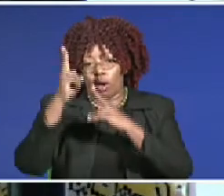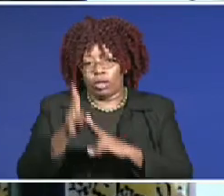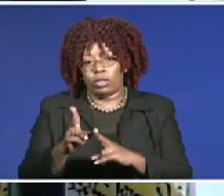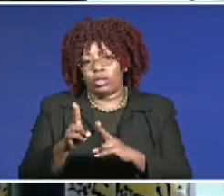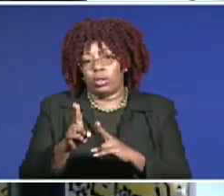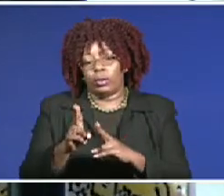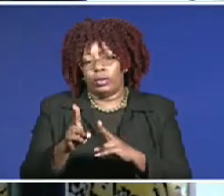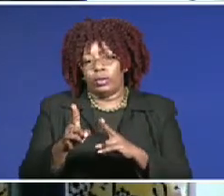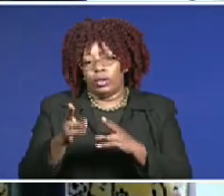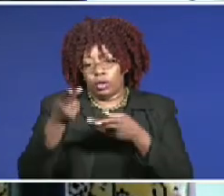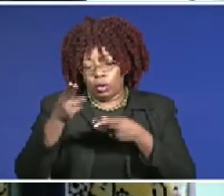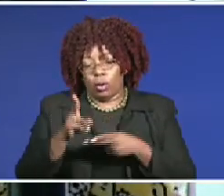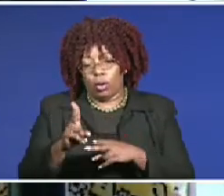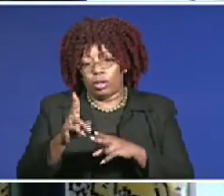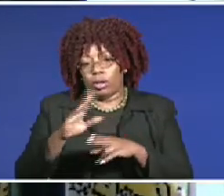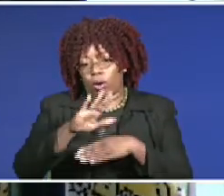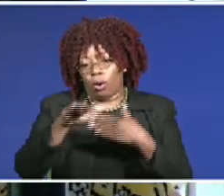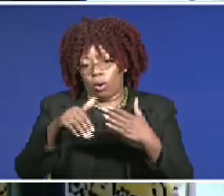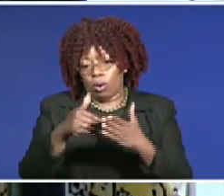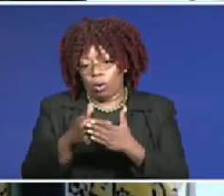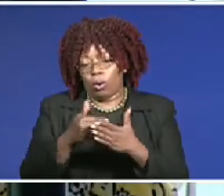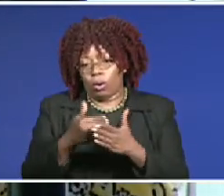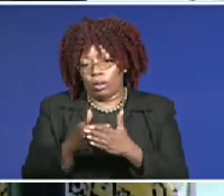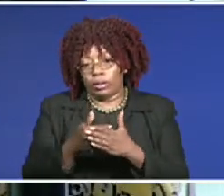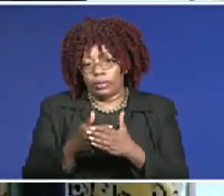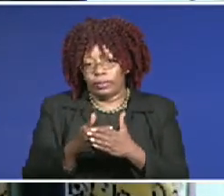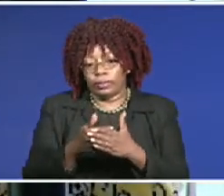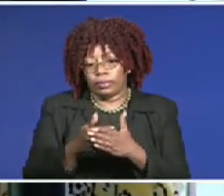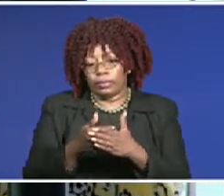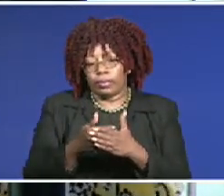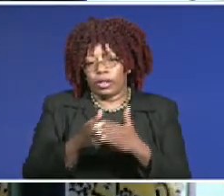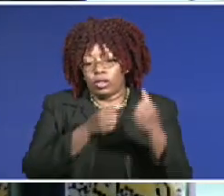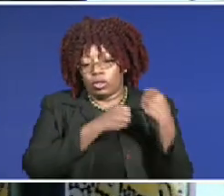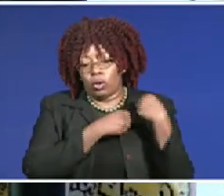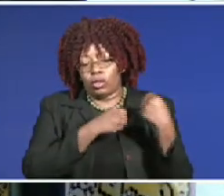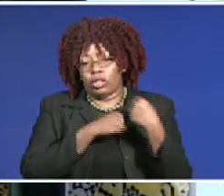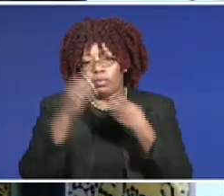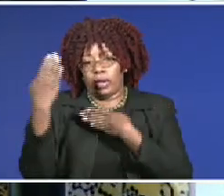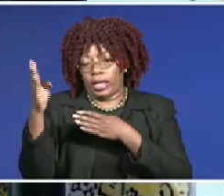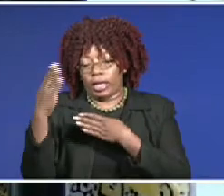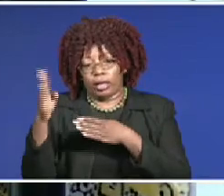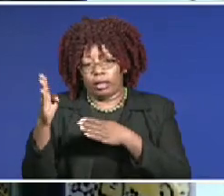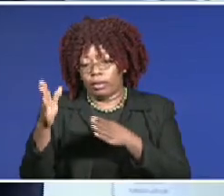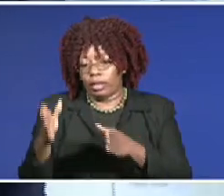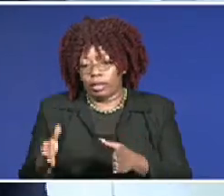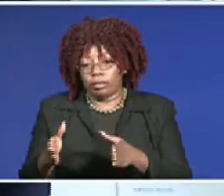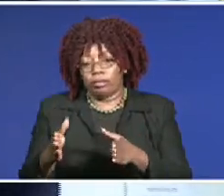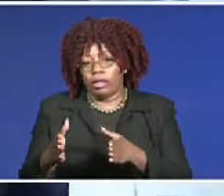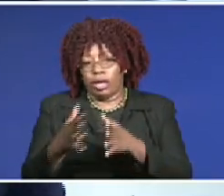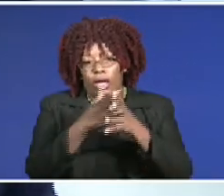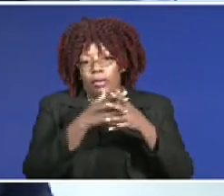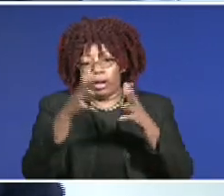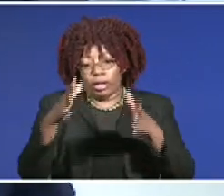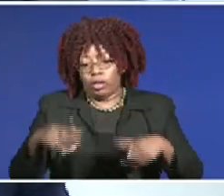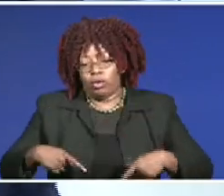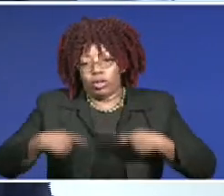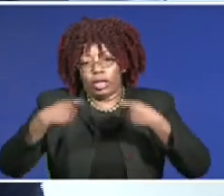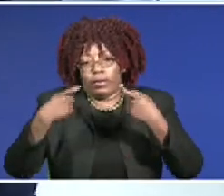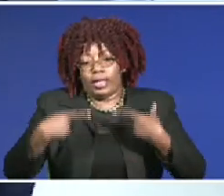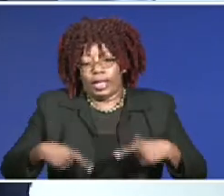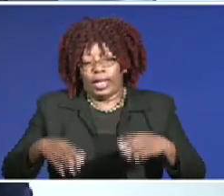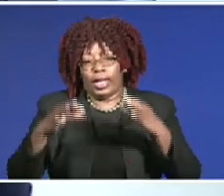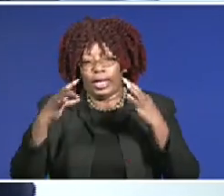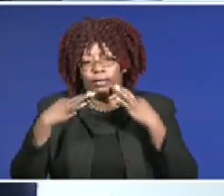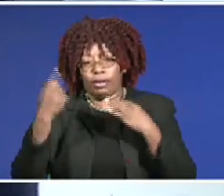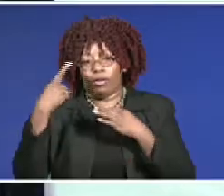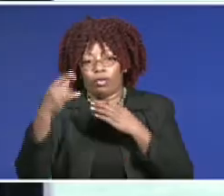every soldier, Bahamian and American, who have given their lives for our